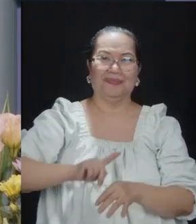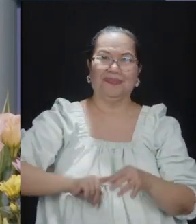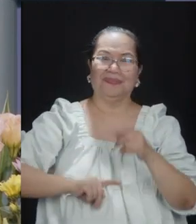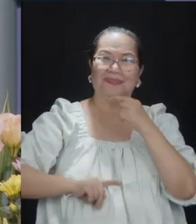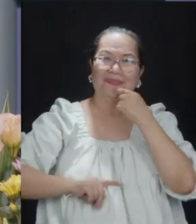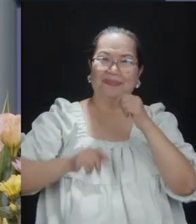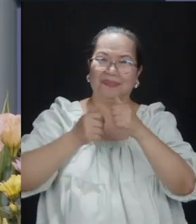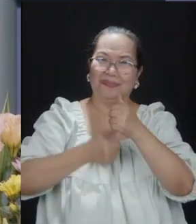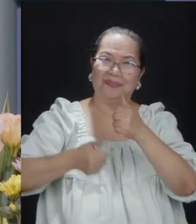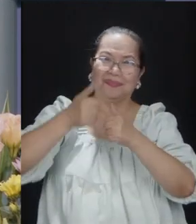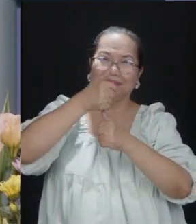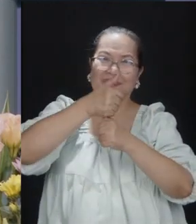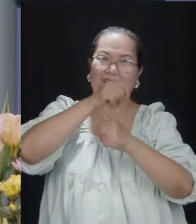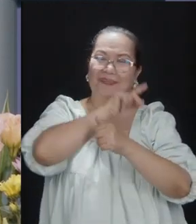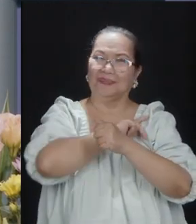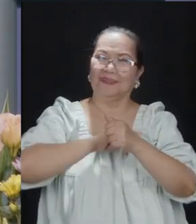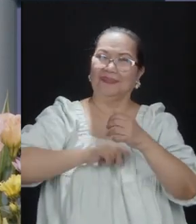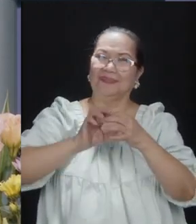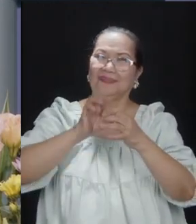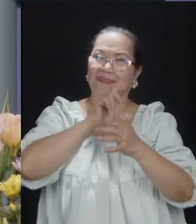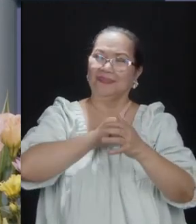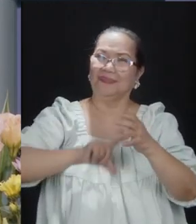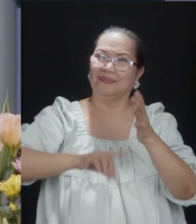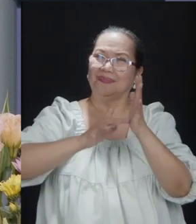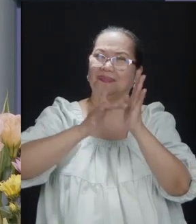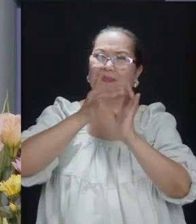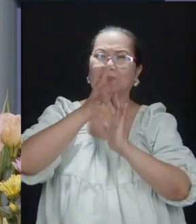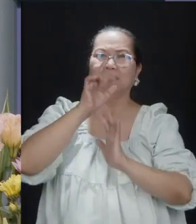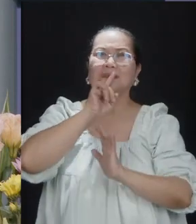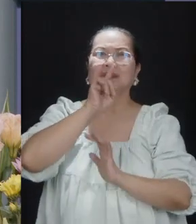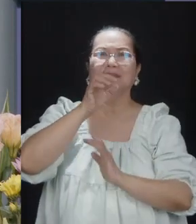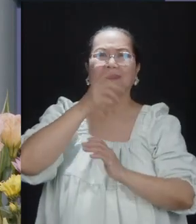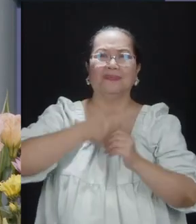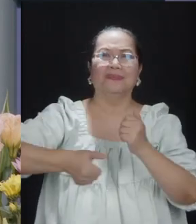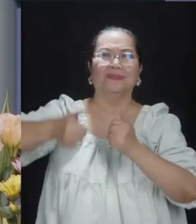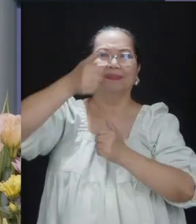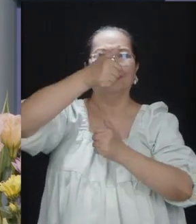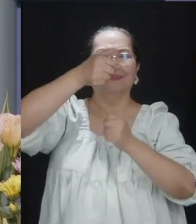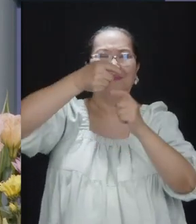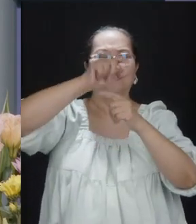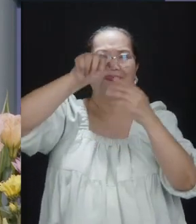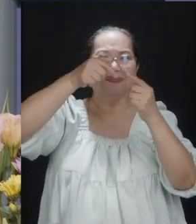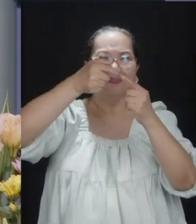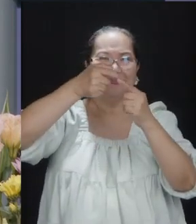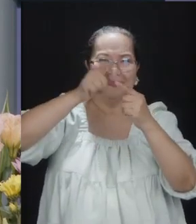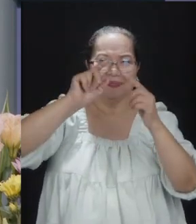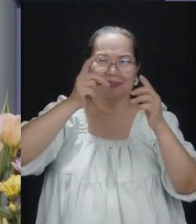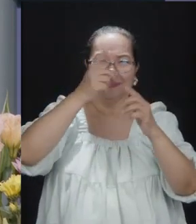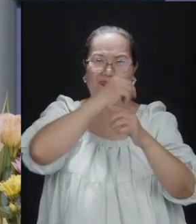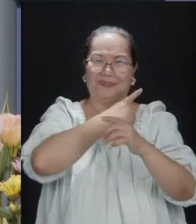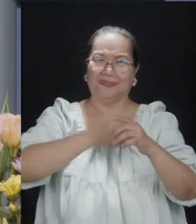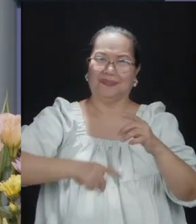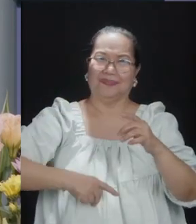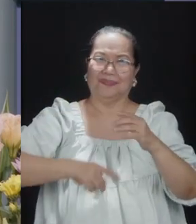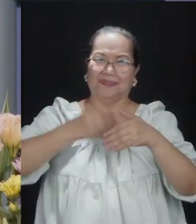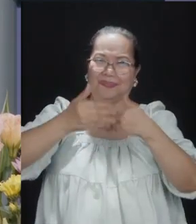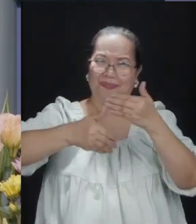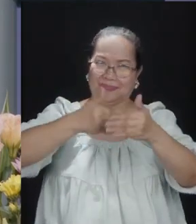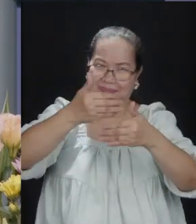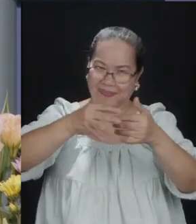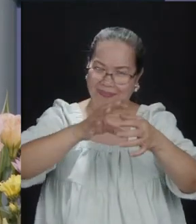foreshadowed the King of Kings, the Lord Jesus, who would come from David's royal line